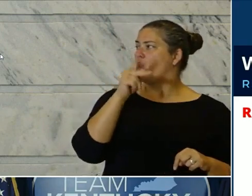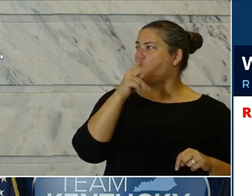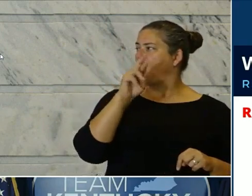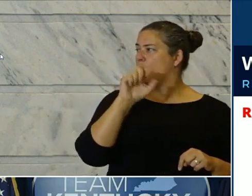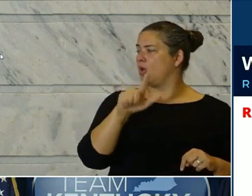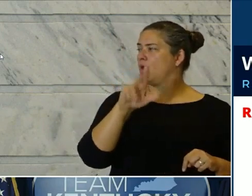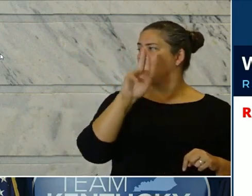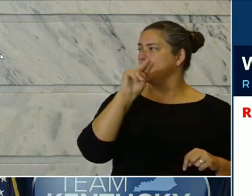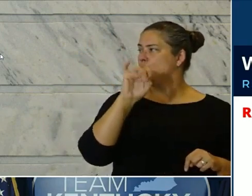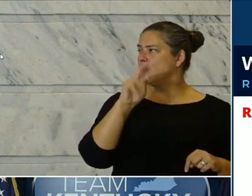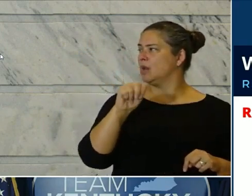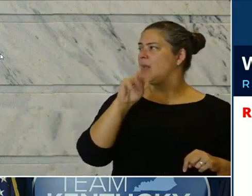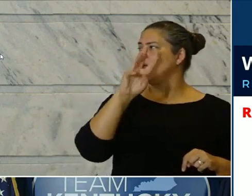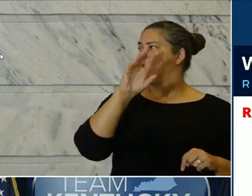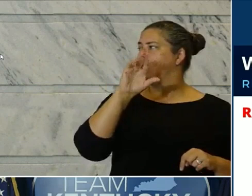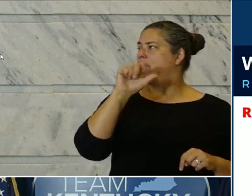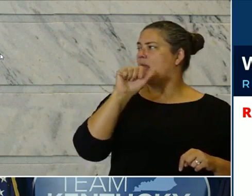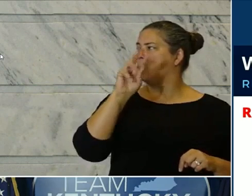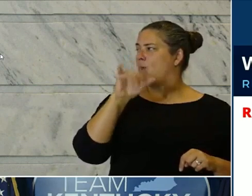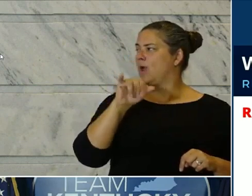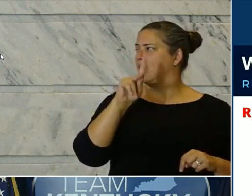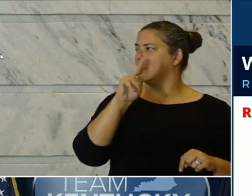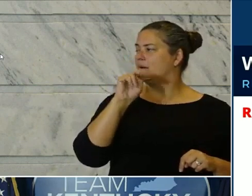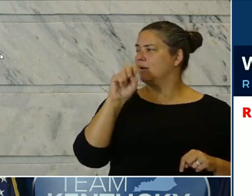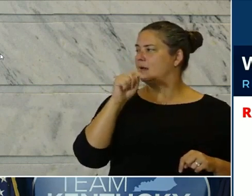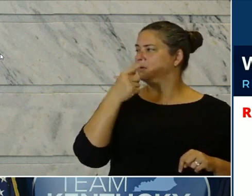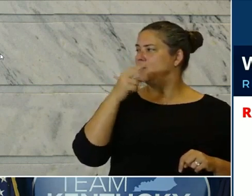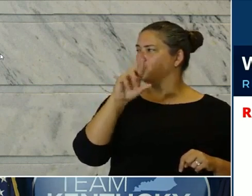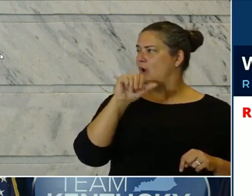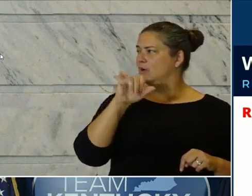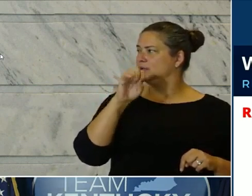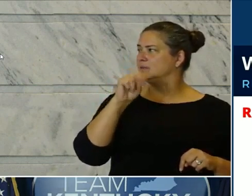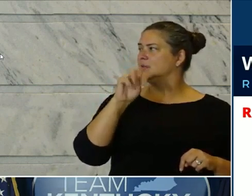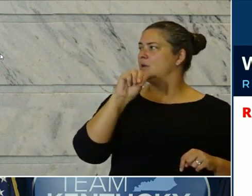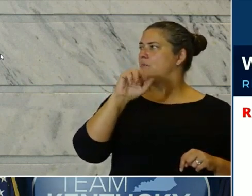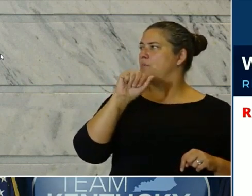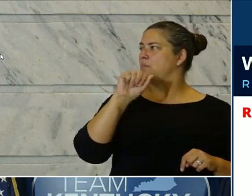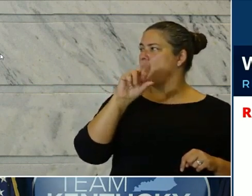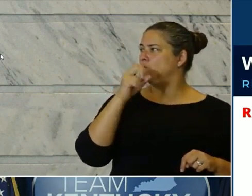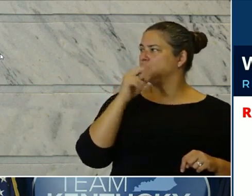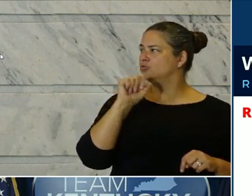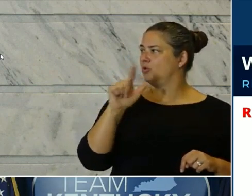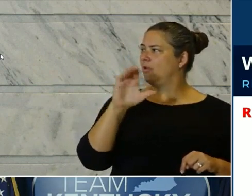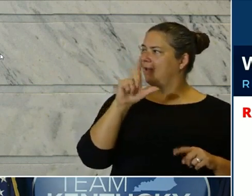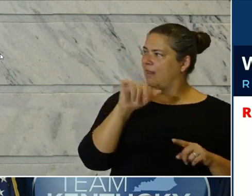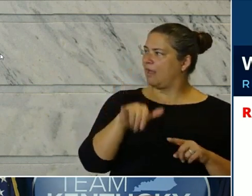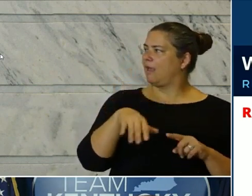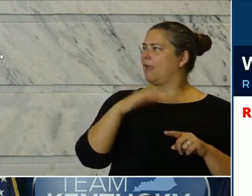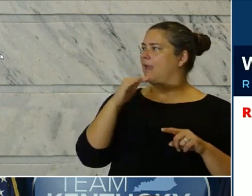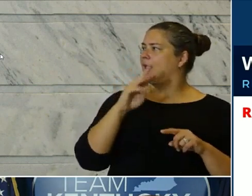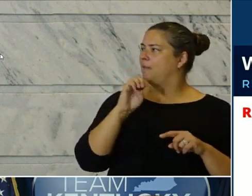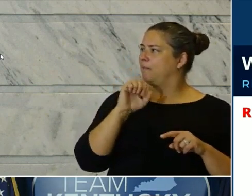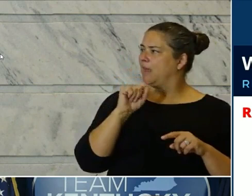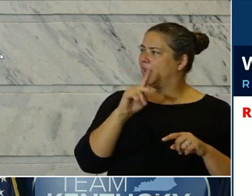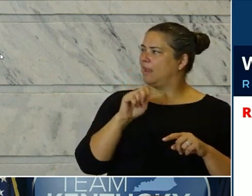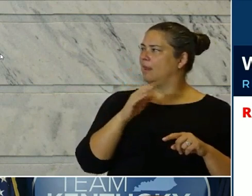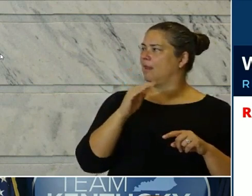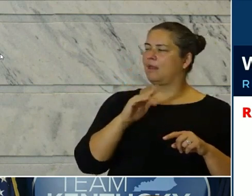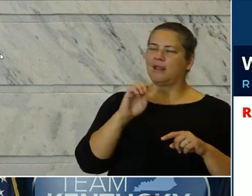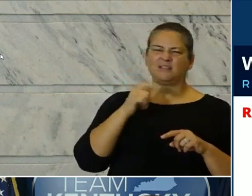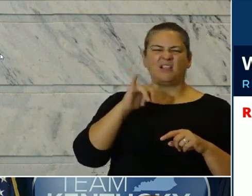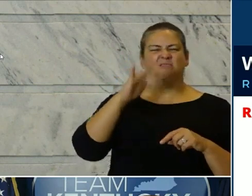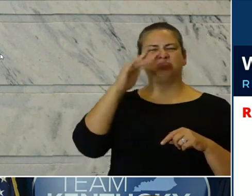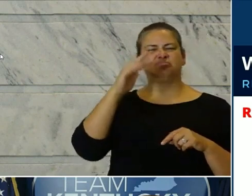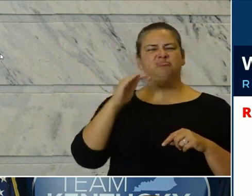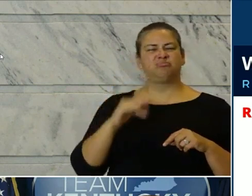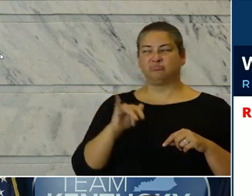Union, Callaway, Knott, Grayson, Marshall, Estill, Clay, Jackson, Meade, Montgomery, Wayne, and Leslie. A lot of